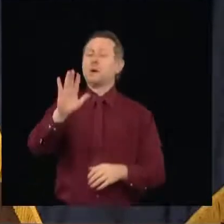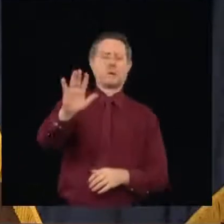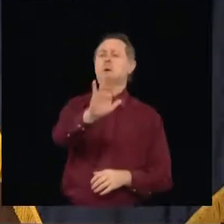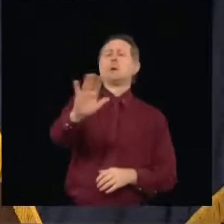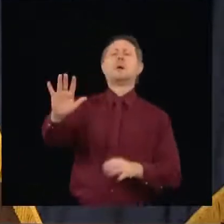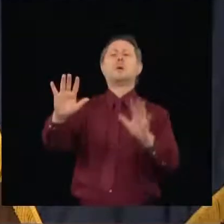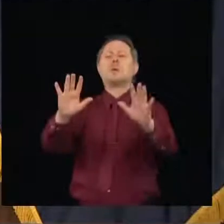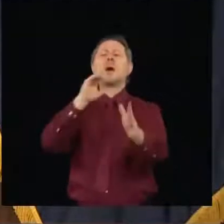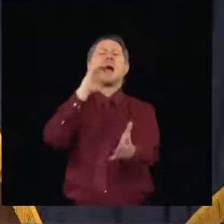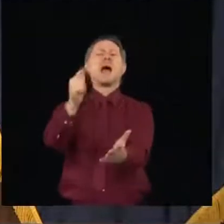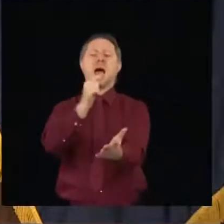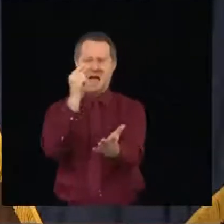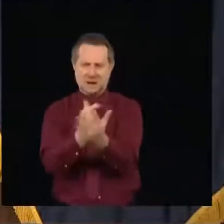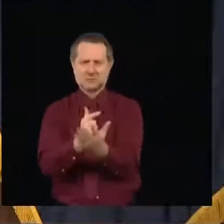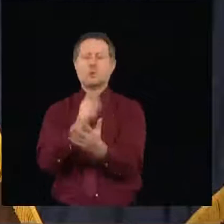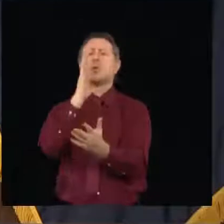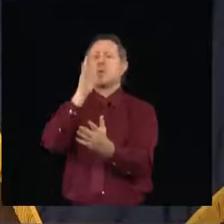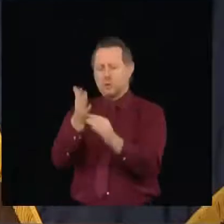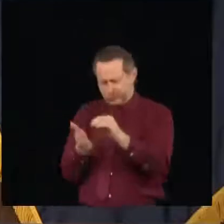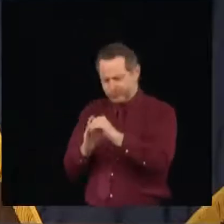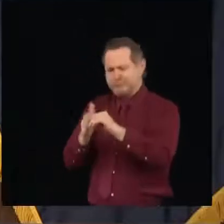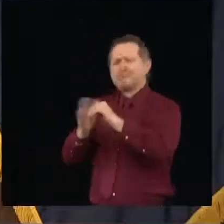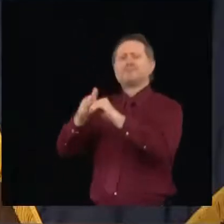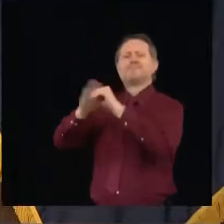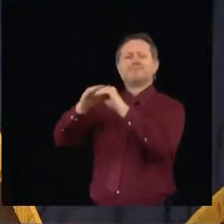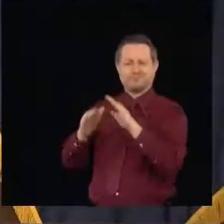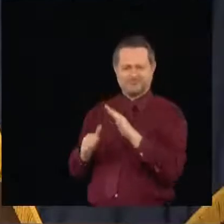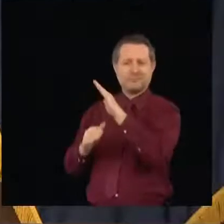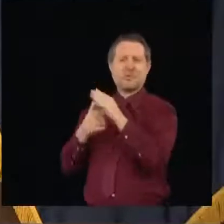in the numbers, but you don't want to see a spike.